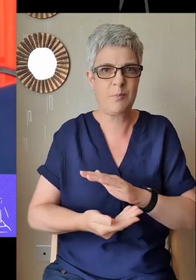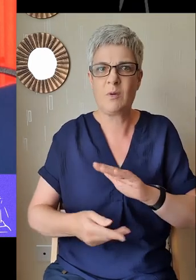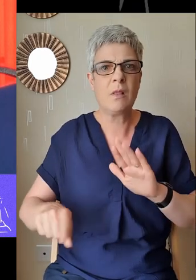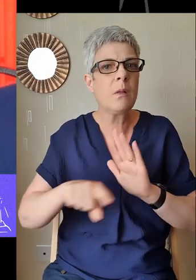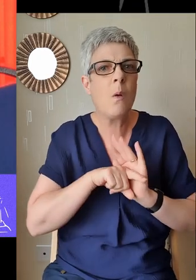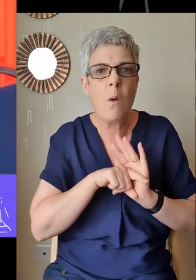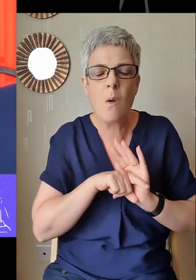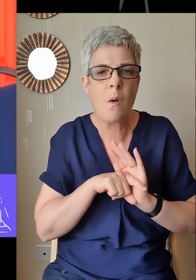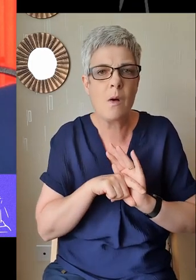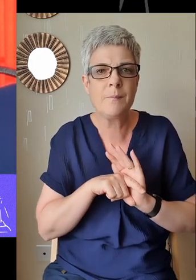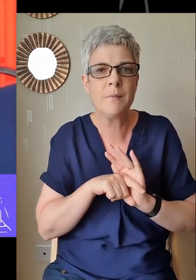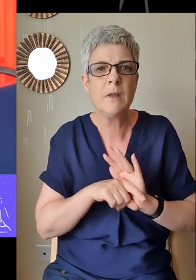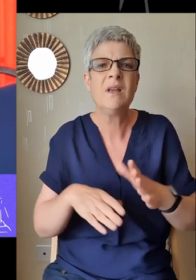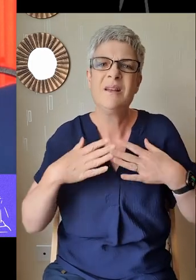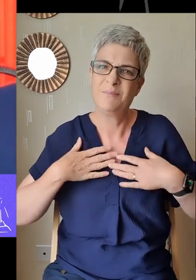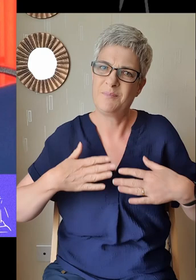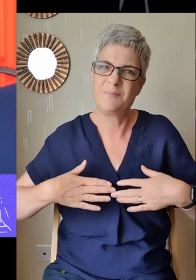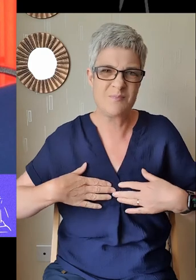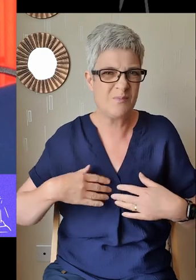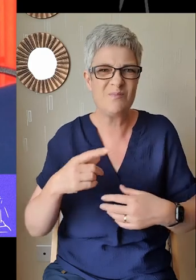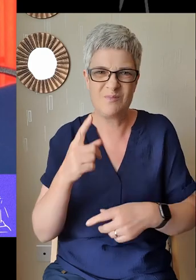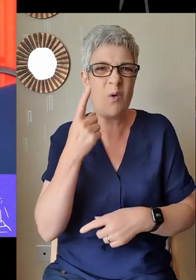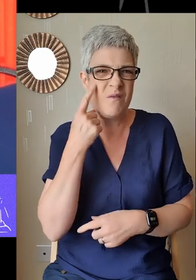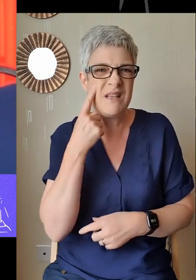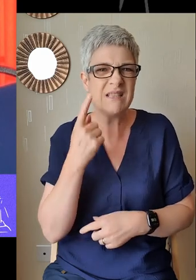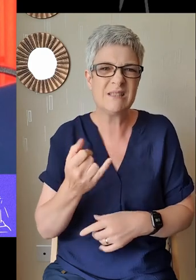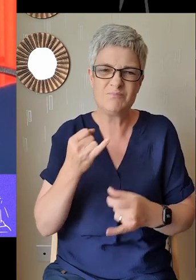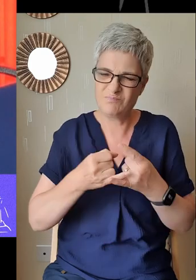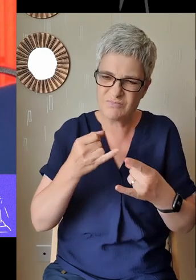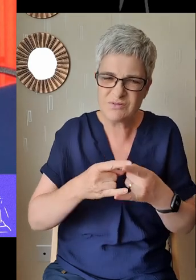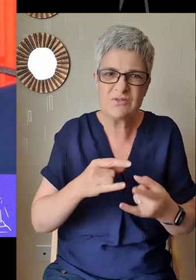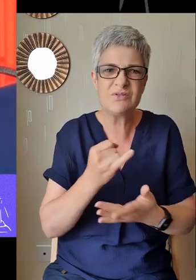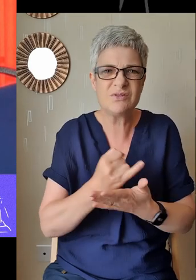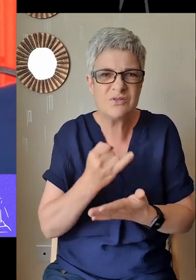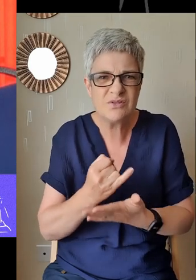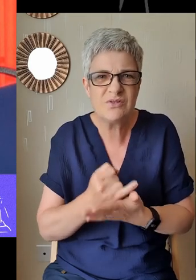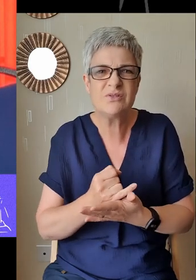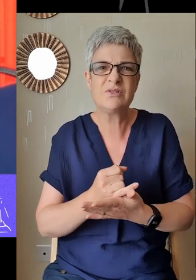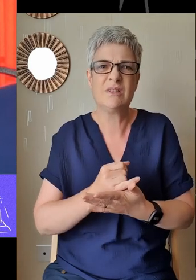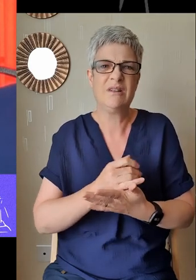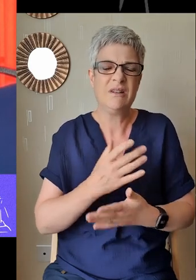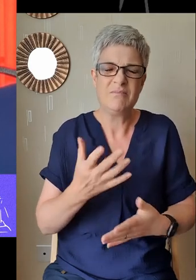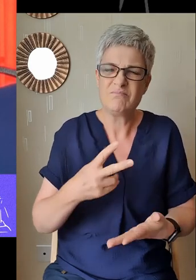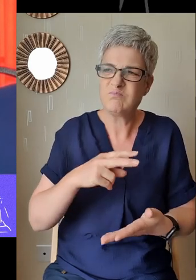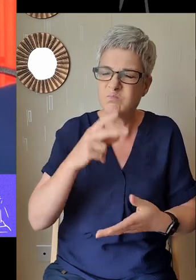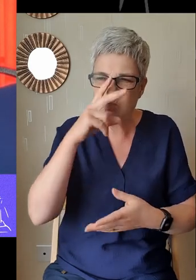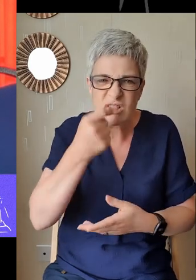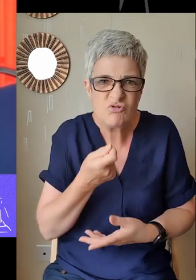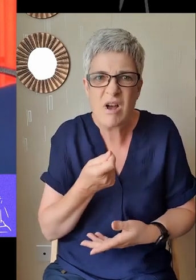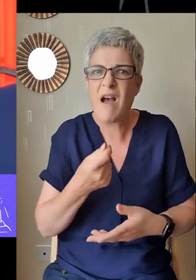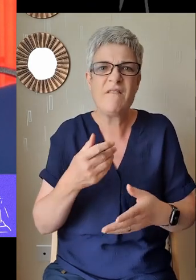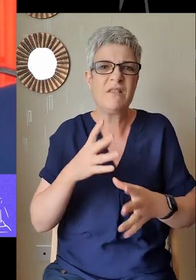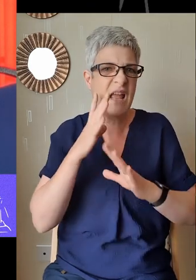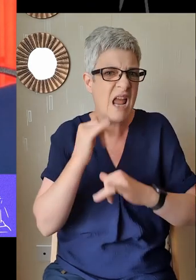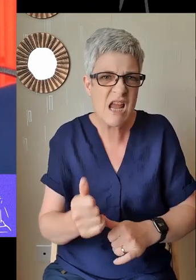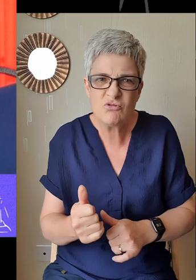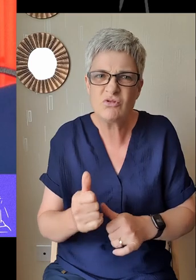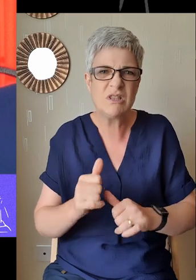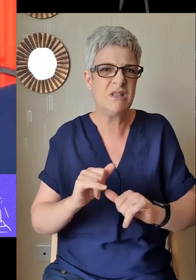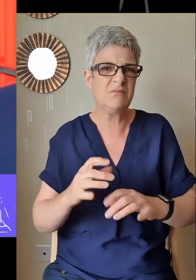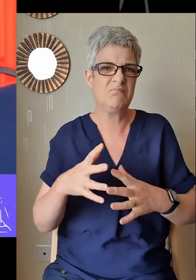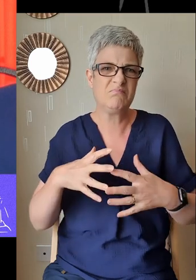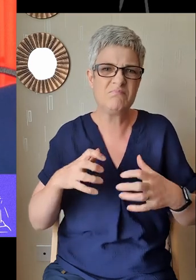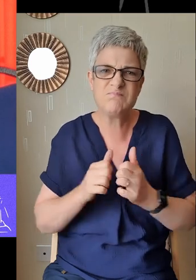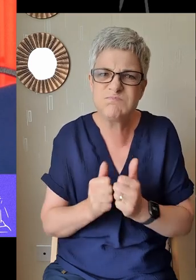The acts of the flesh are obvious: sexual immorality, impurity, debauchery, idolatry, witchcraft, hatred, discord,